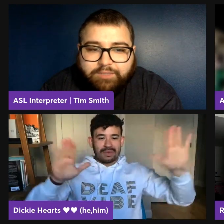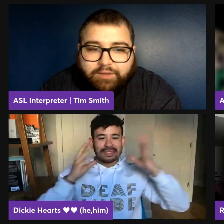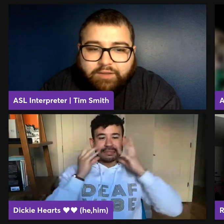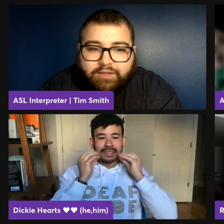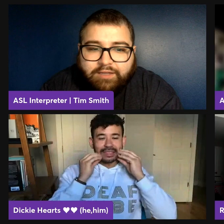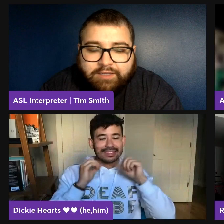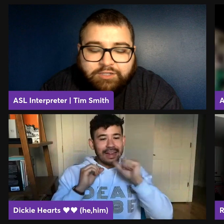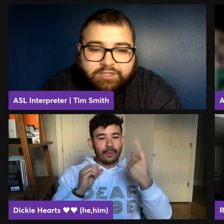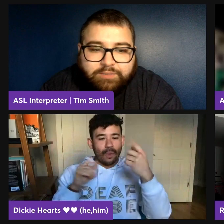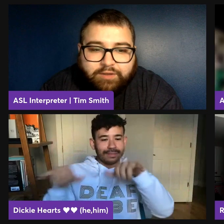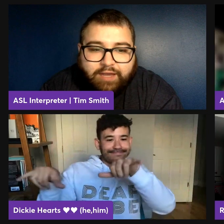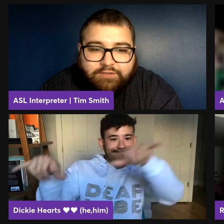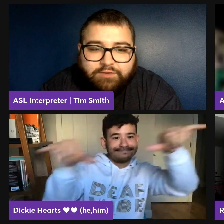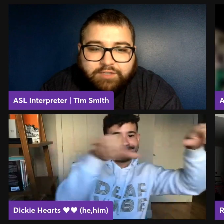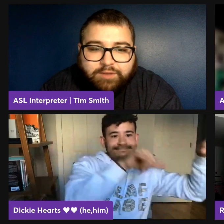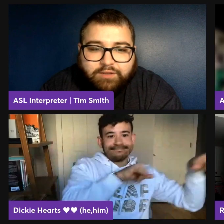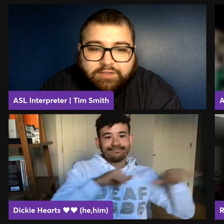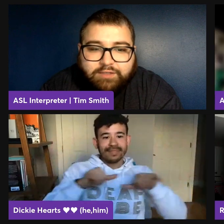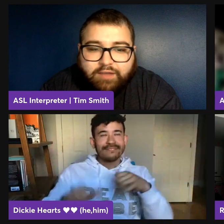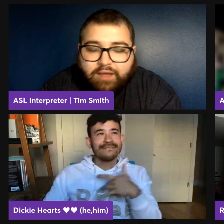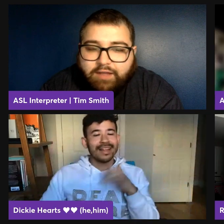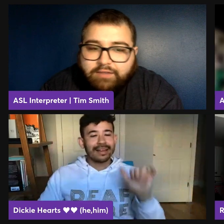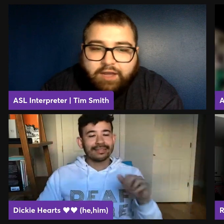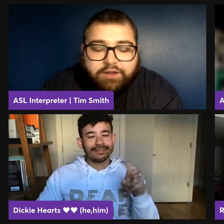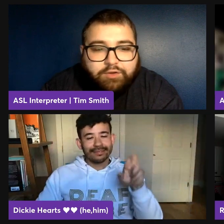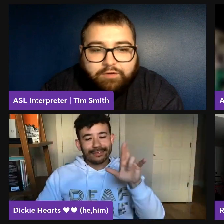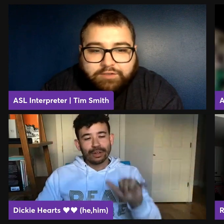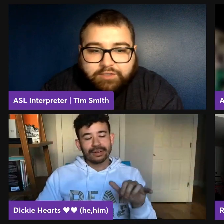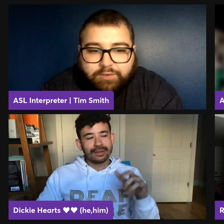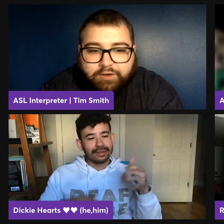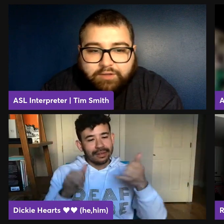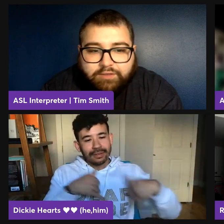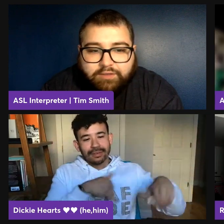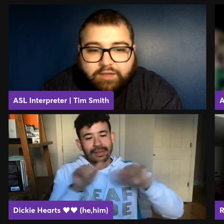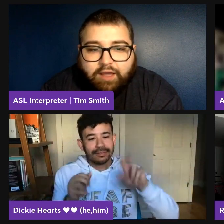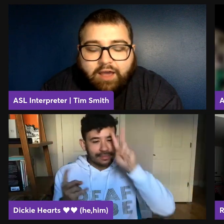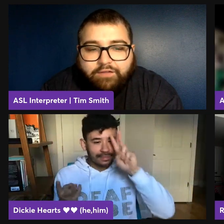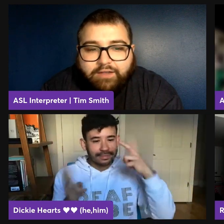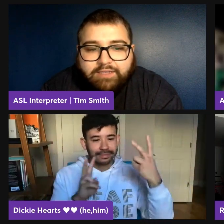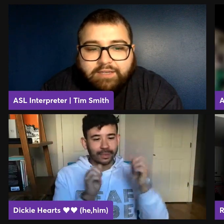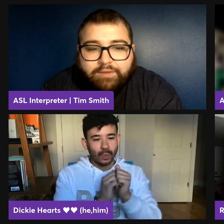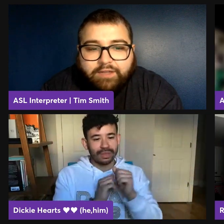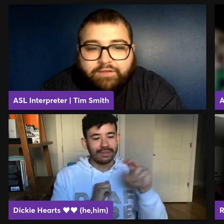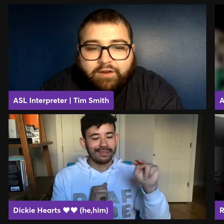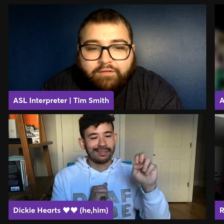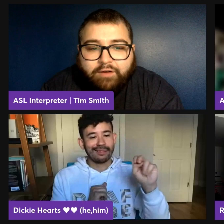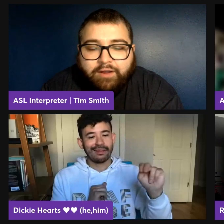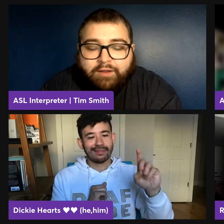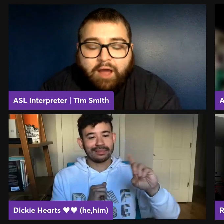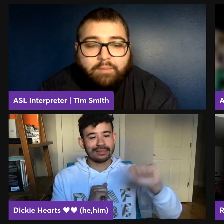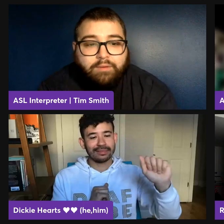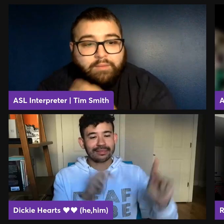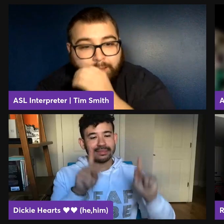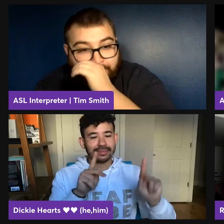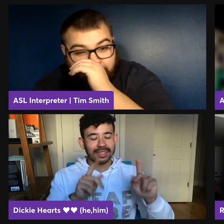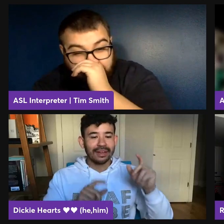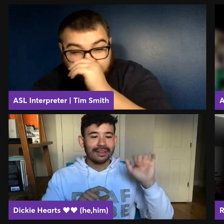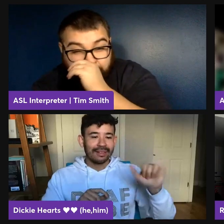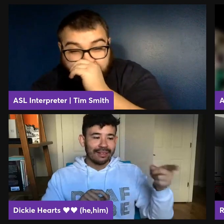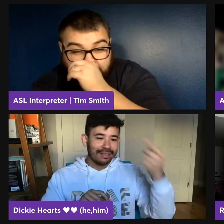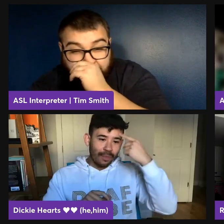know, each disability has their own experiences. It's not a universal experience. I feel like that's something that's a very common